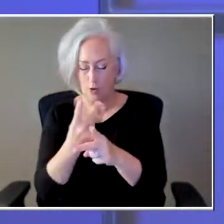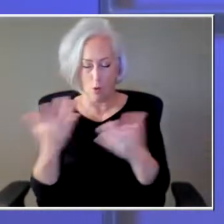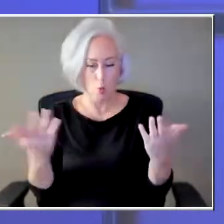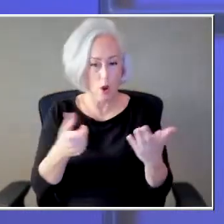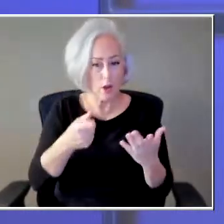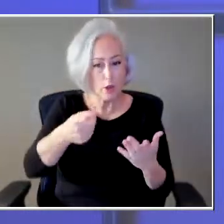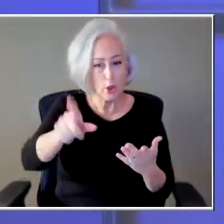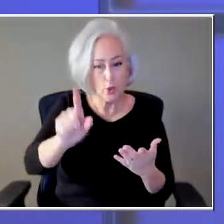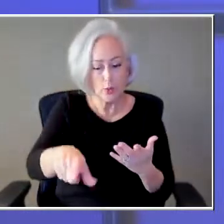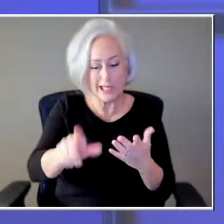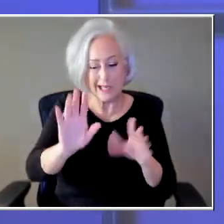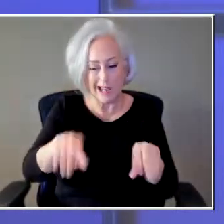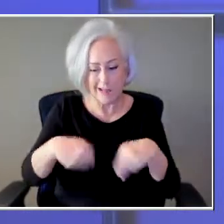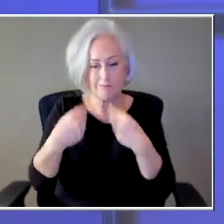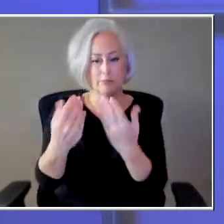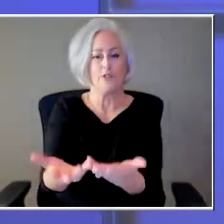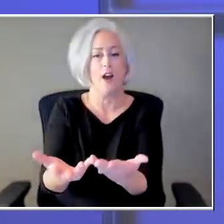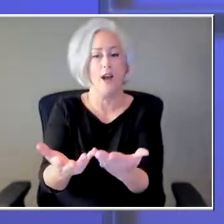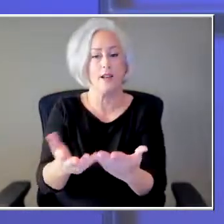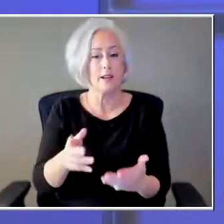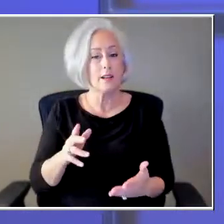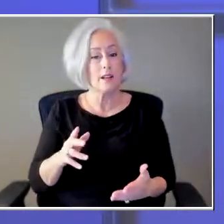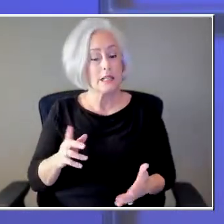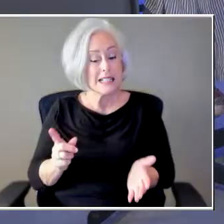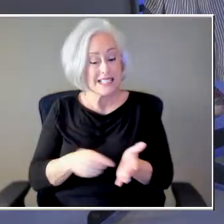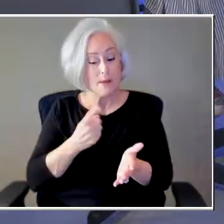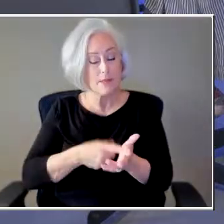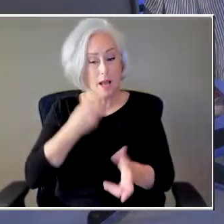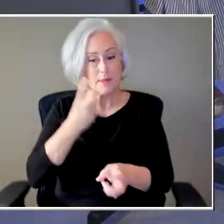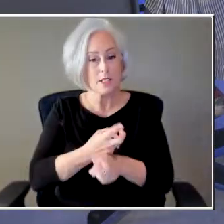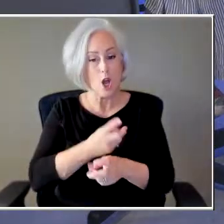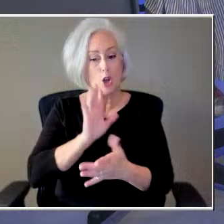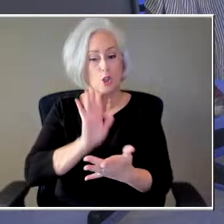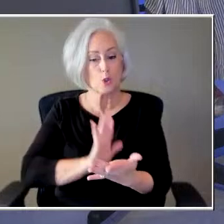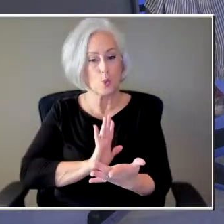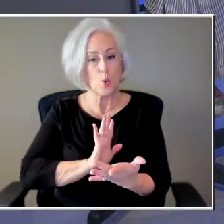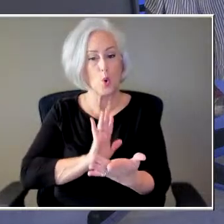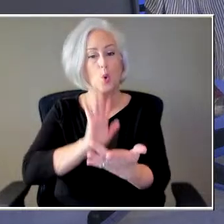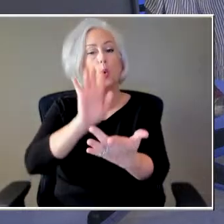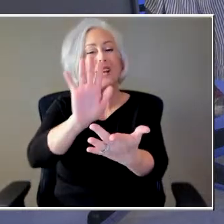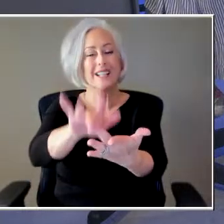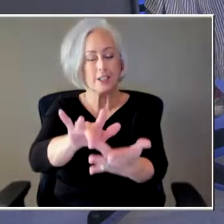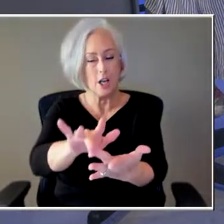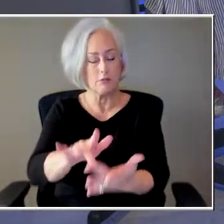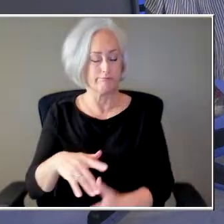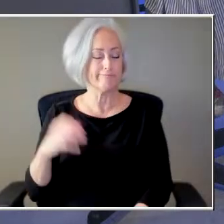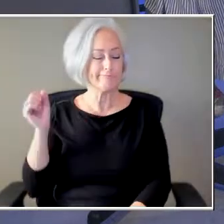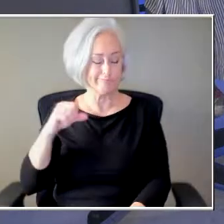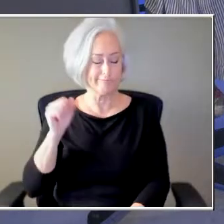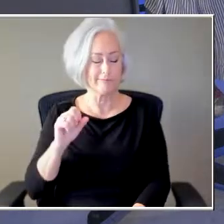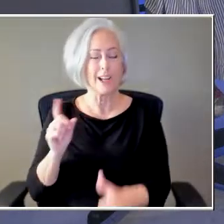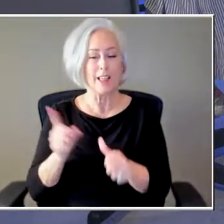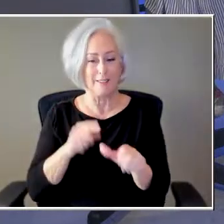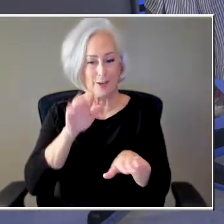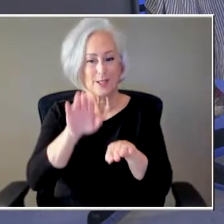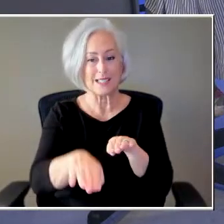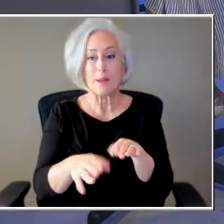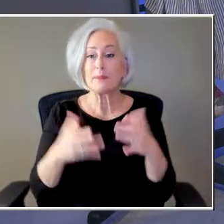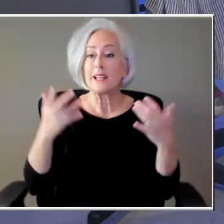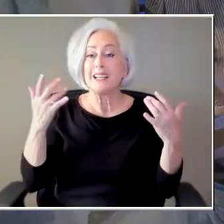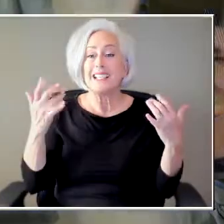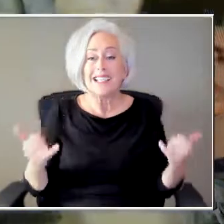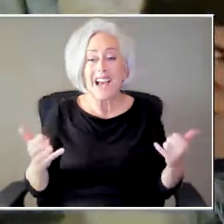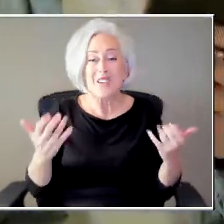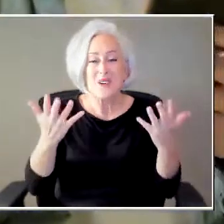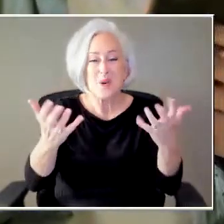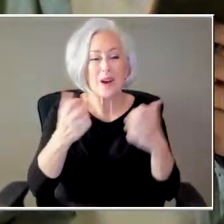yeah, just reaching out, and that's hard to do, to reach out. It is hard, but just take that first step. Hey, we want to take a moment just to say thank you so much to